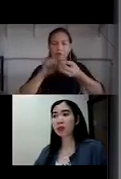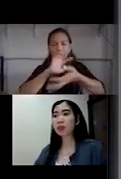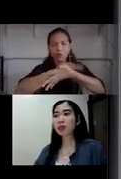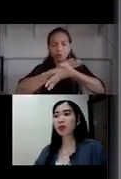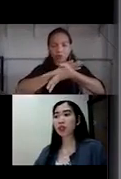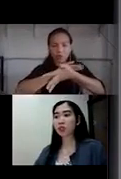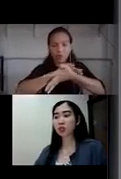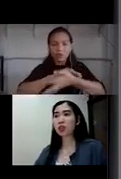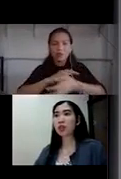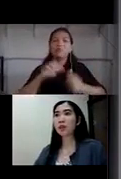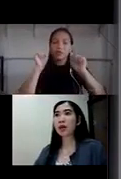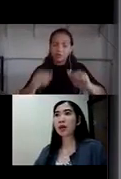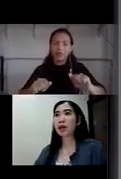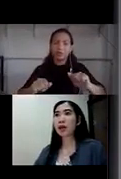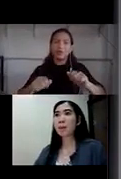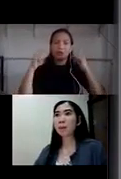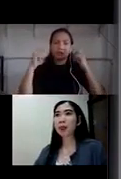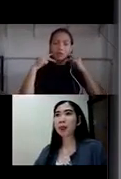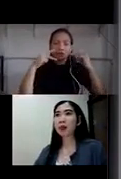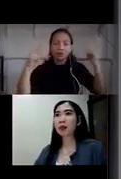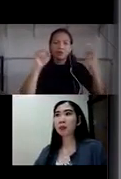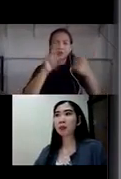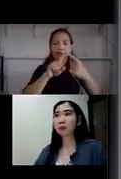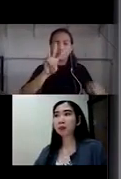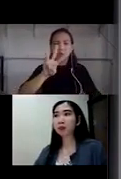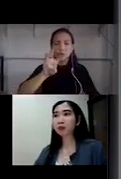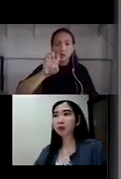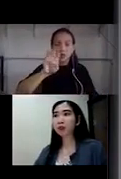web feature para